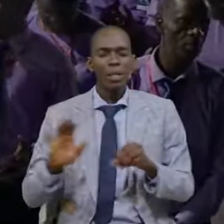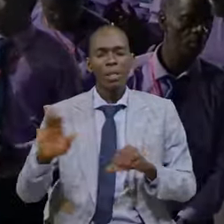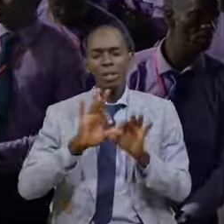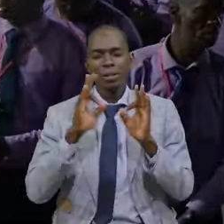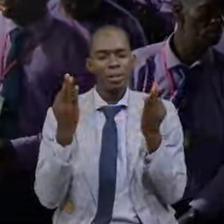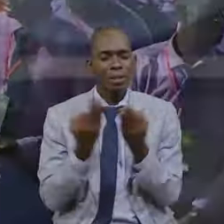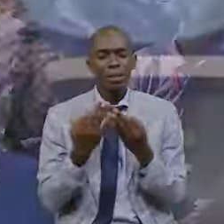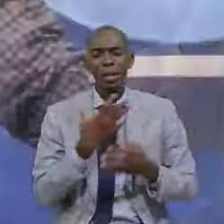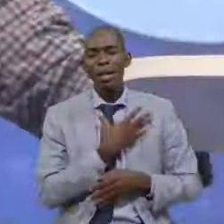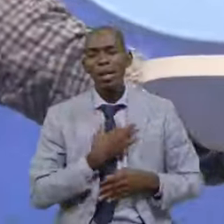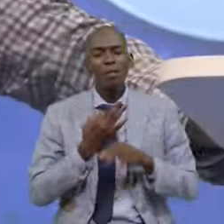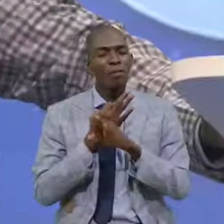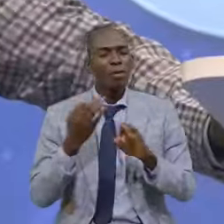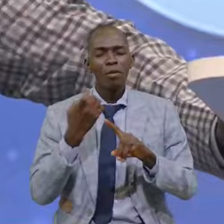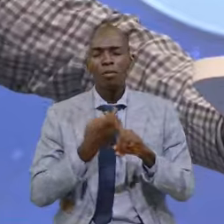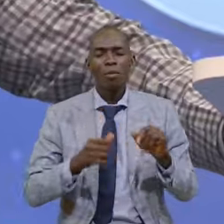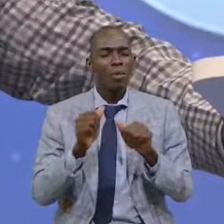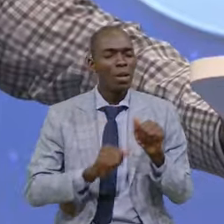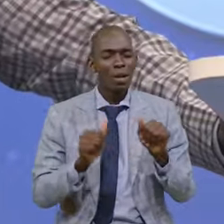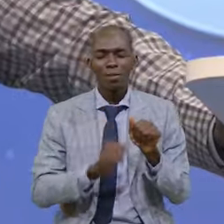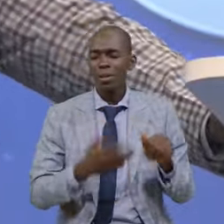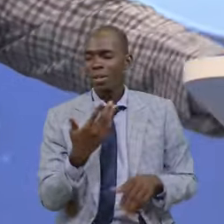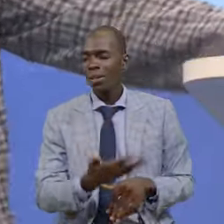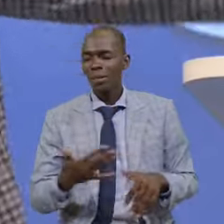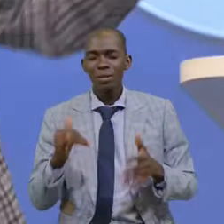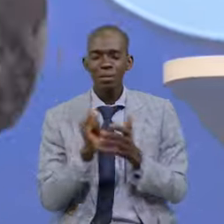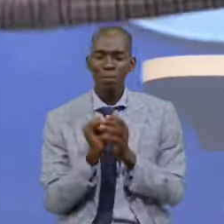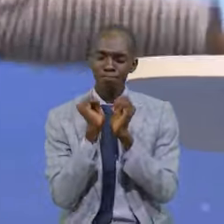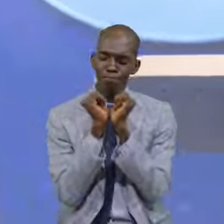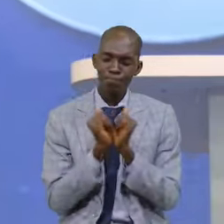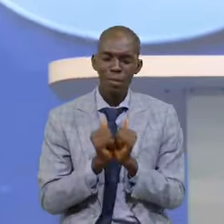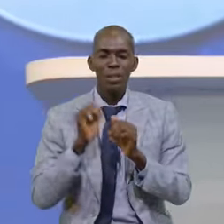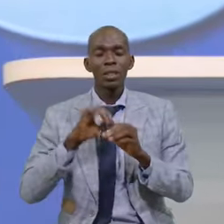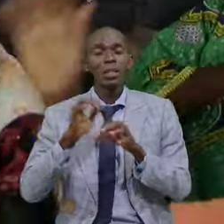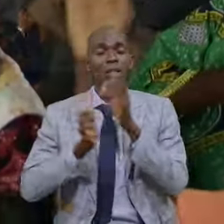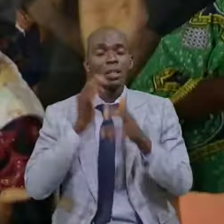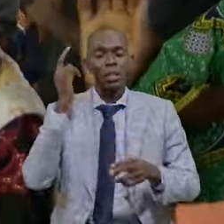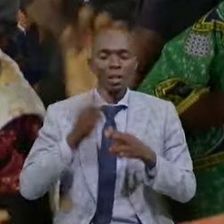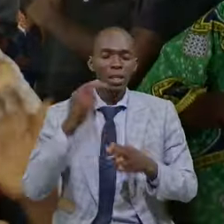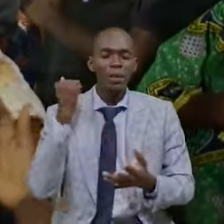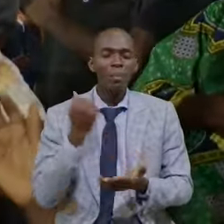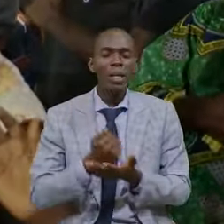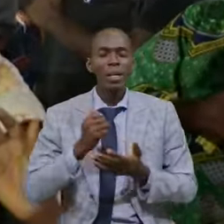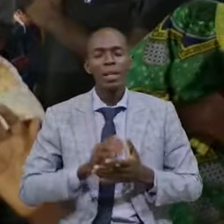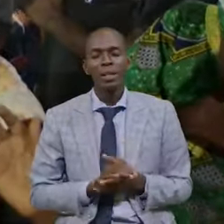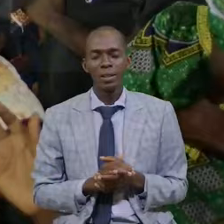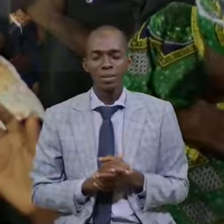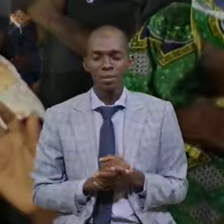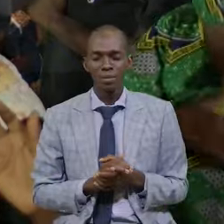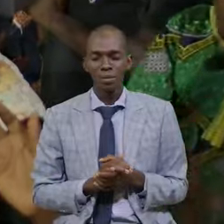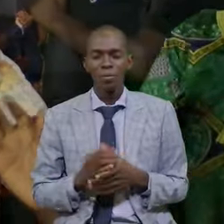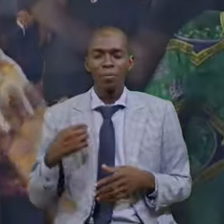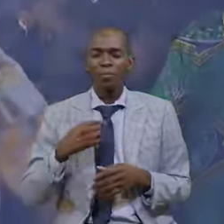and free from everything that binds, in Jesus' name. Well, thank